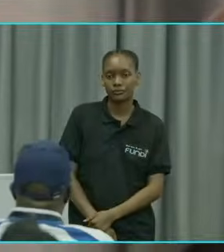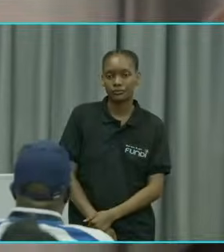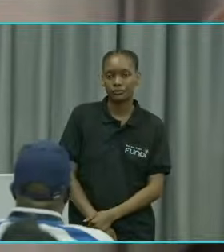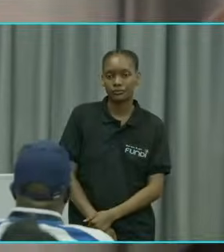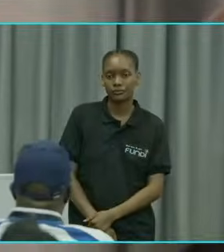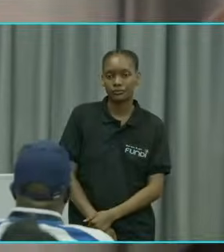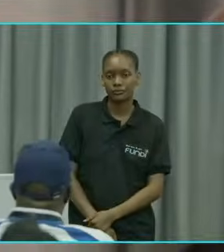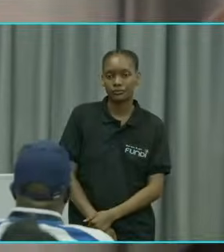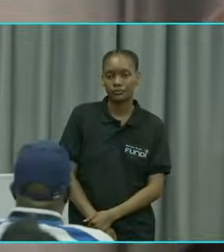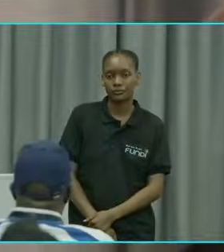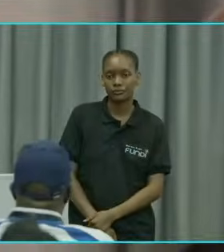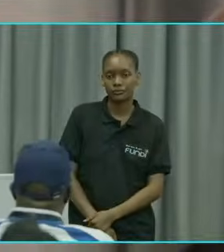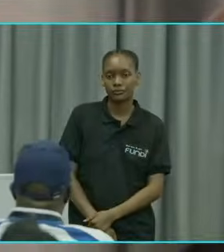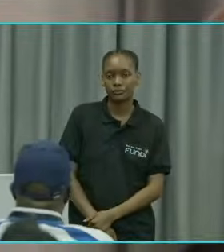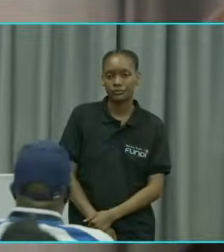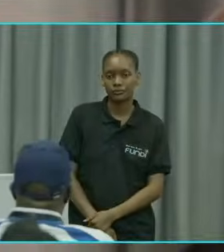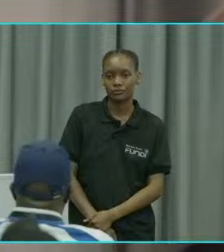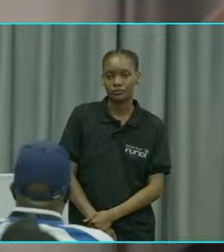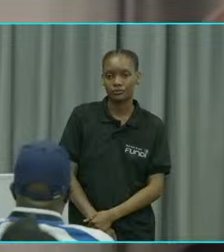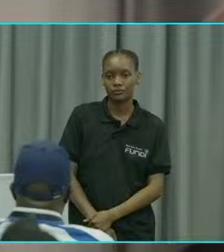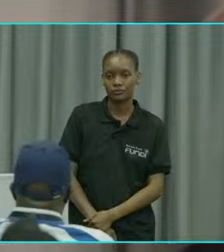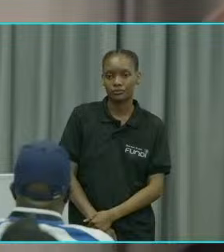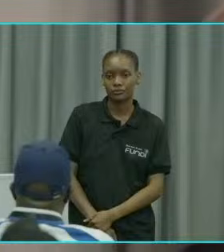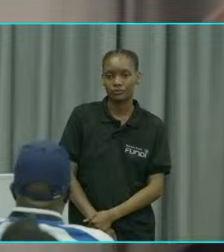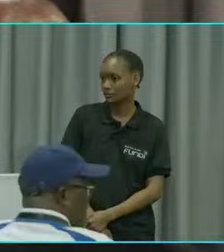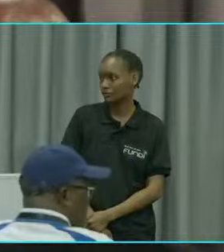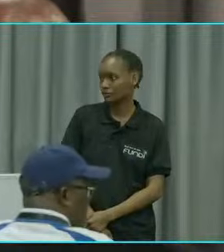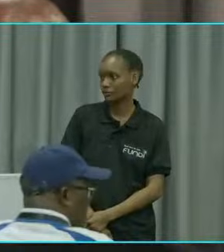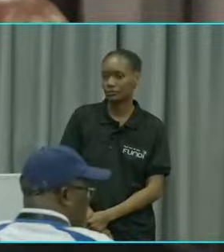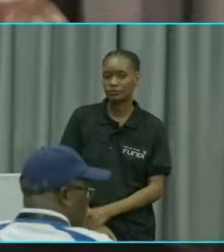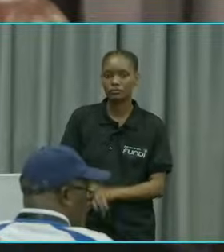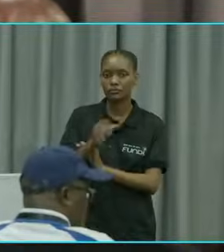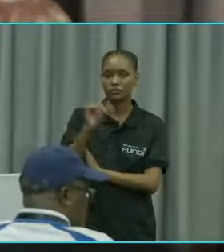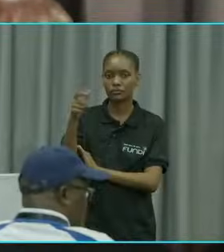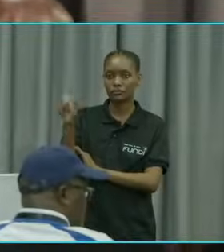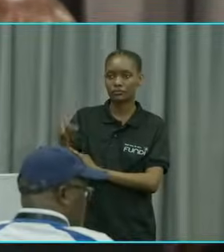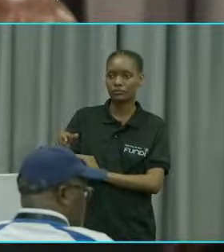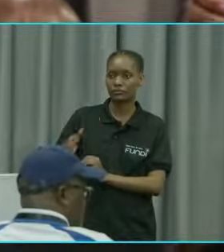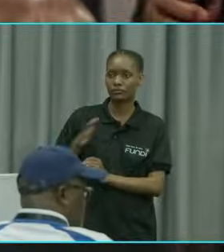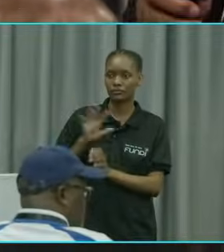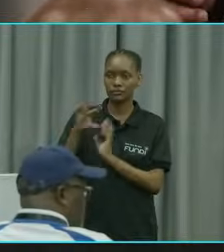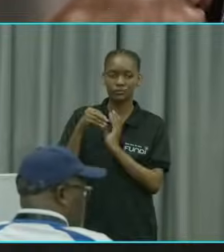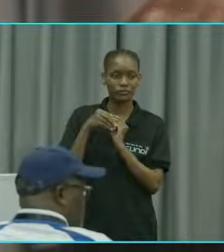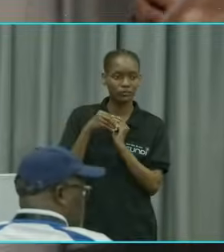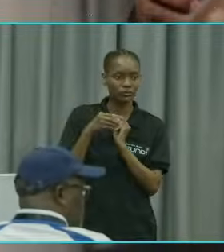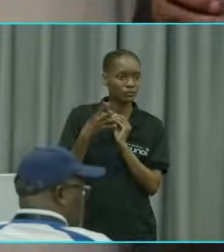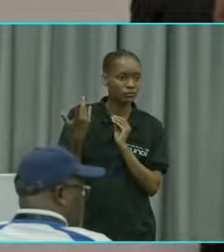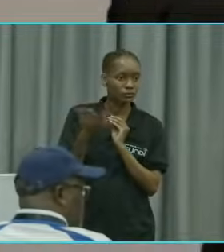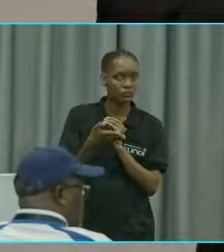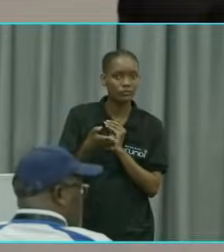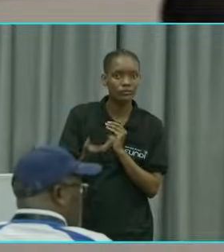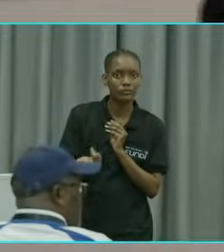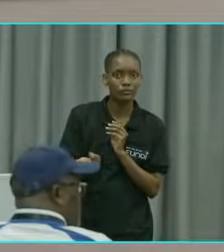Thank you, Martin. Is anybody from the technical task group that want to add anything? No one?